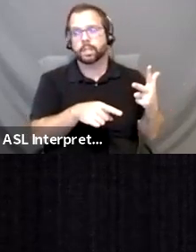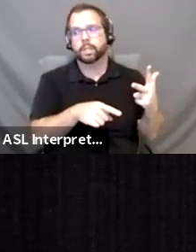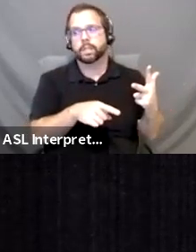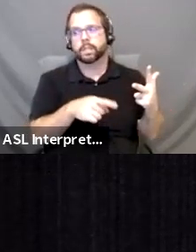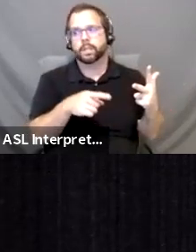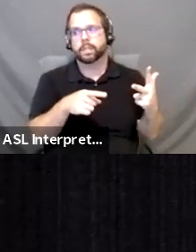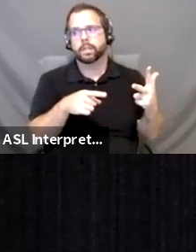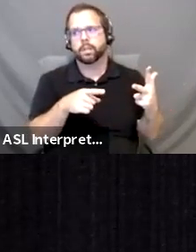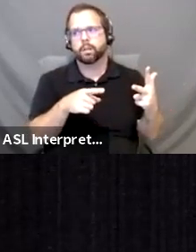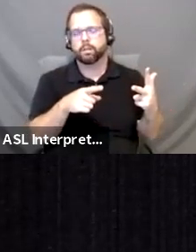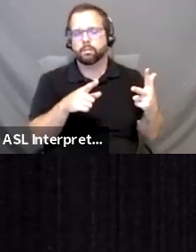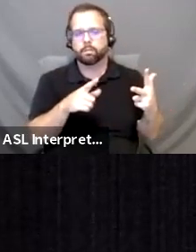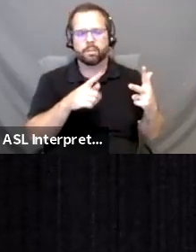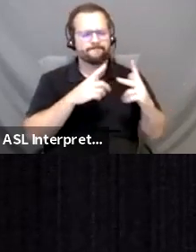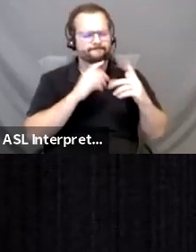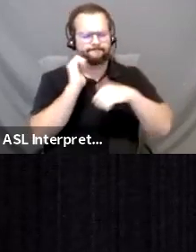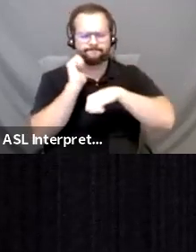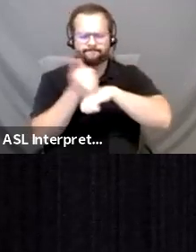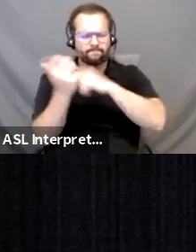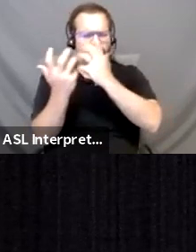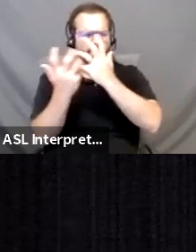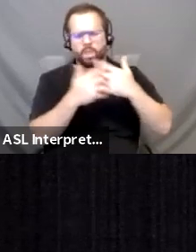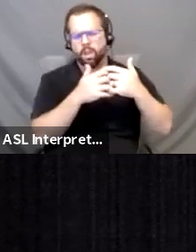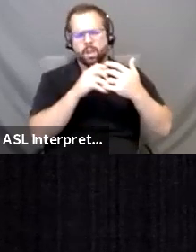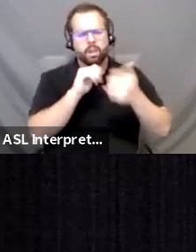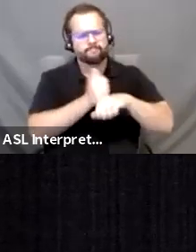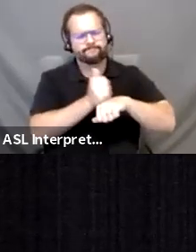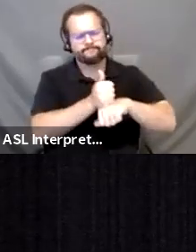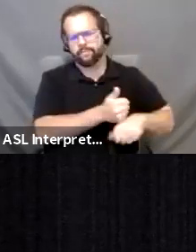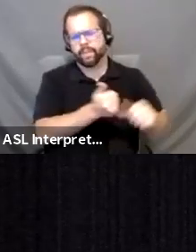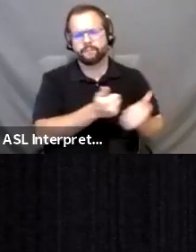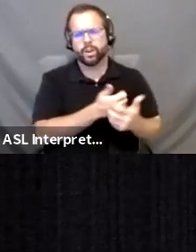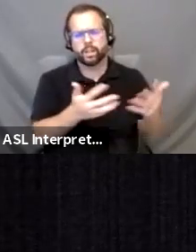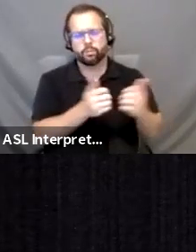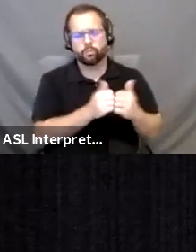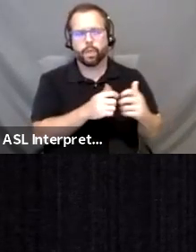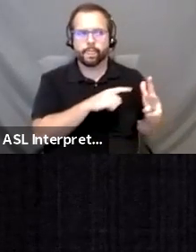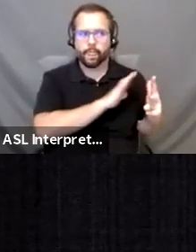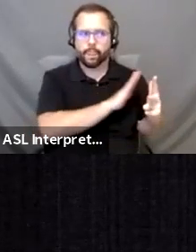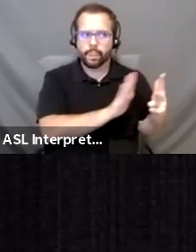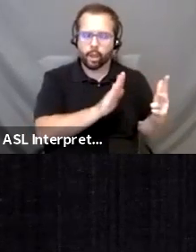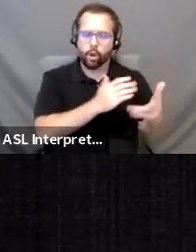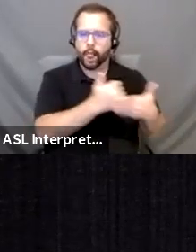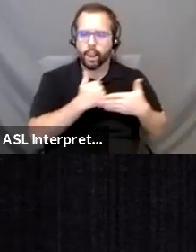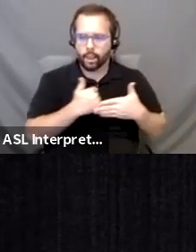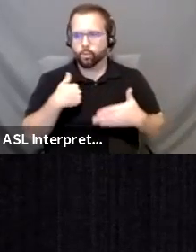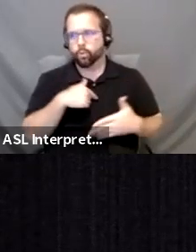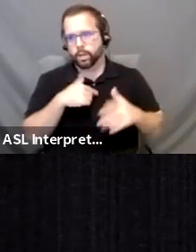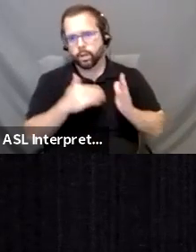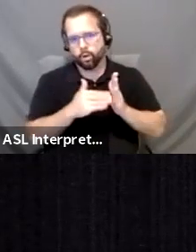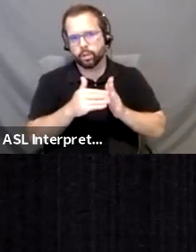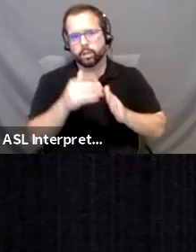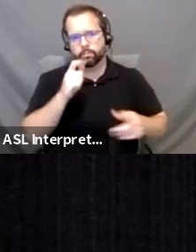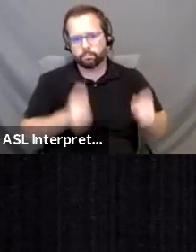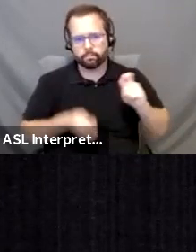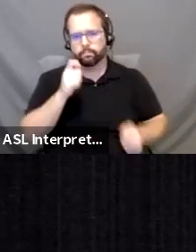ideas, but they were able to make it come to fruition. So with their help, we can constantly update it when